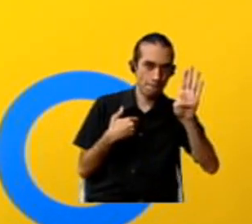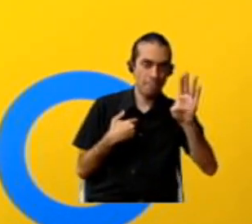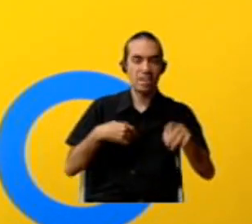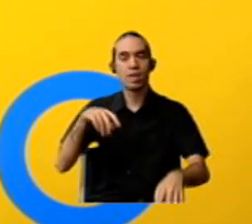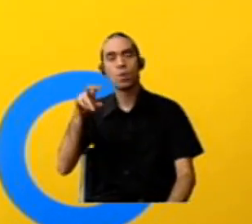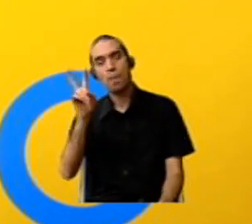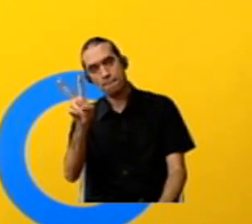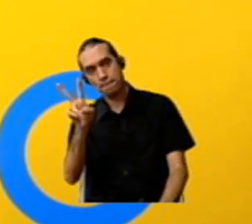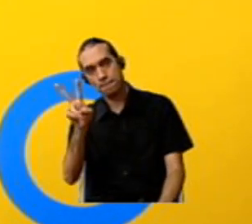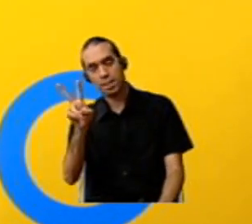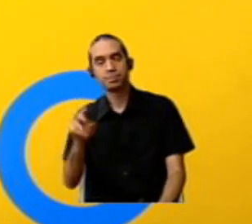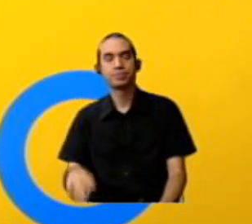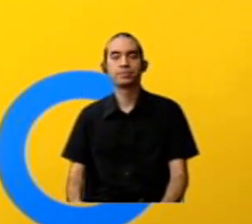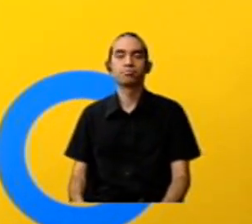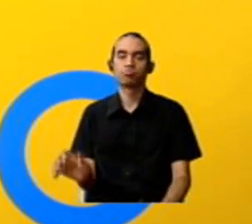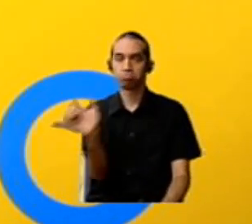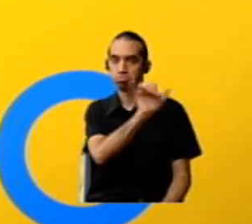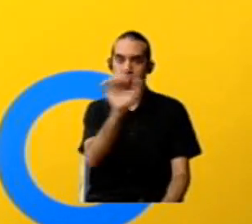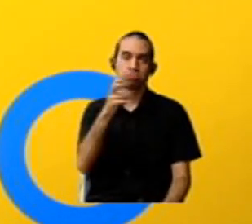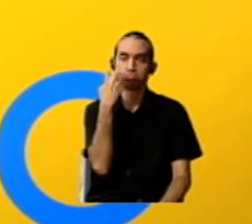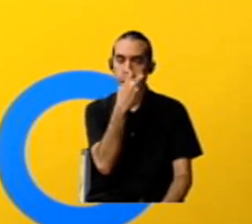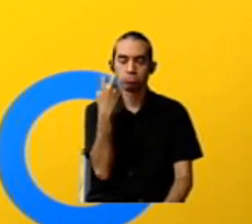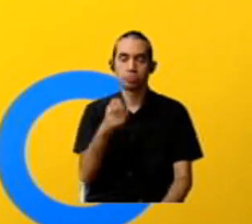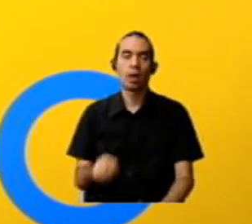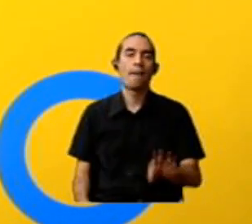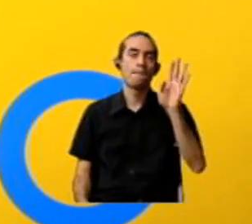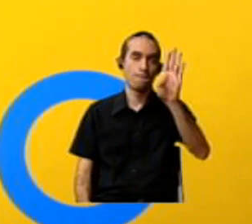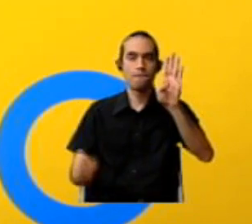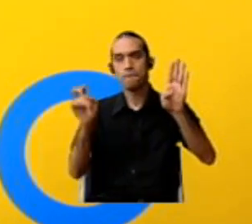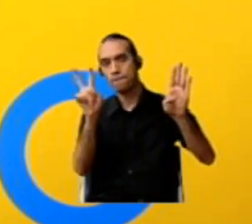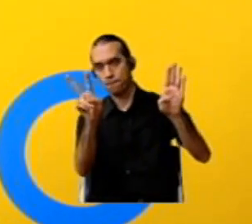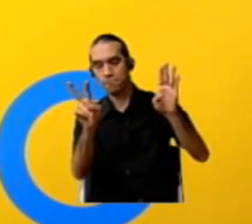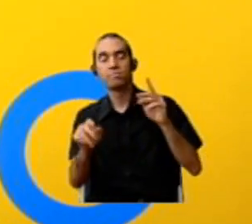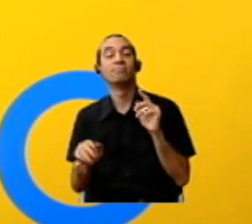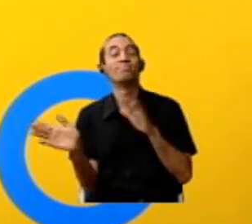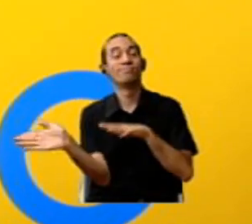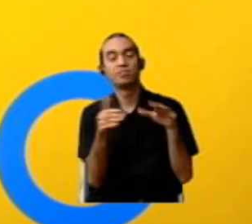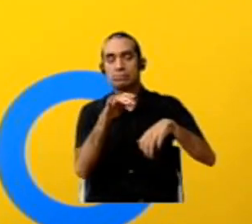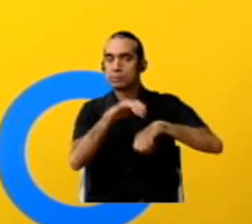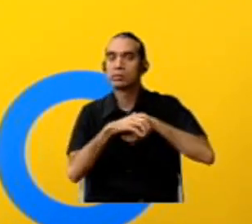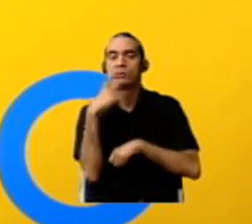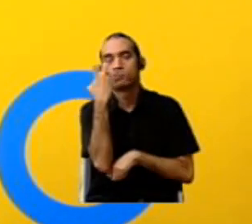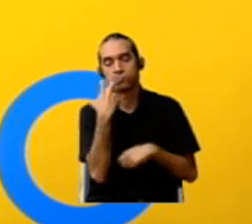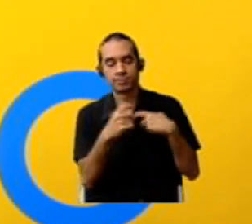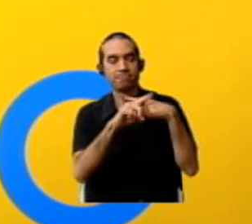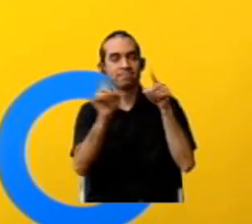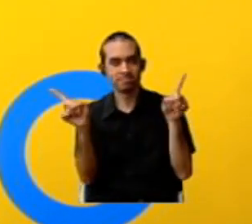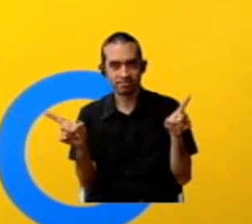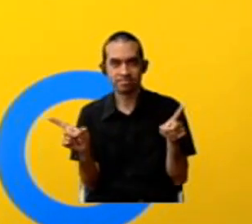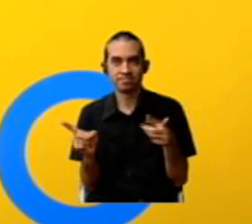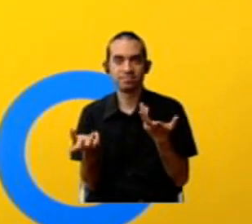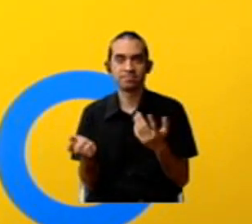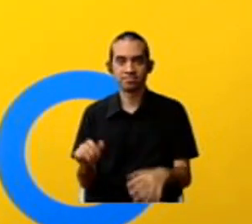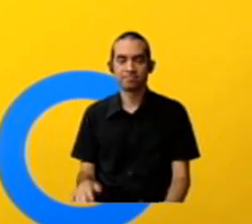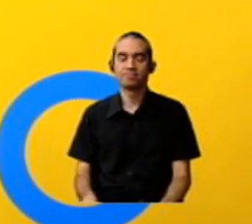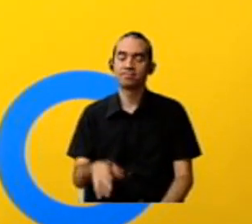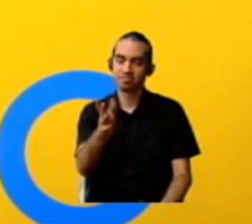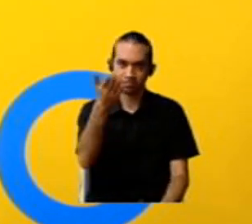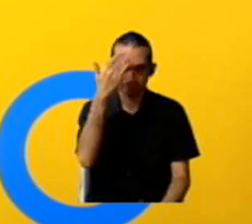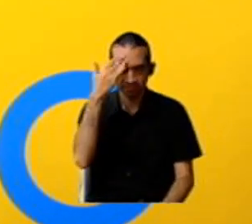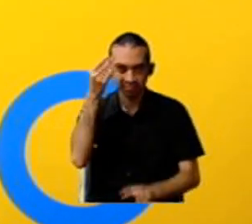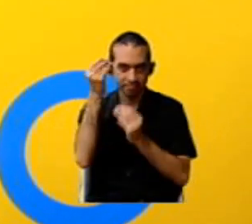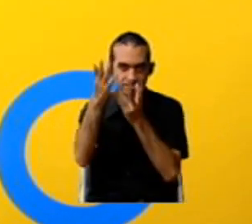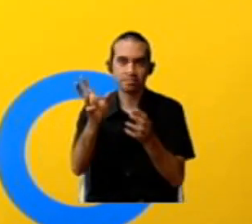V, and they are pronounced the same. But in English, they are pronounced different. And this one, my friends at home,